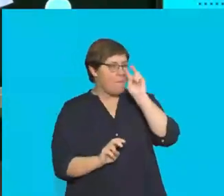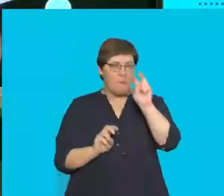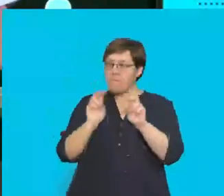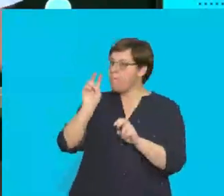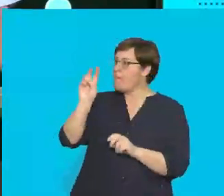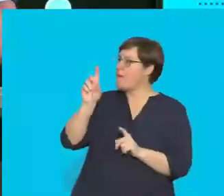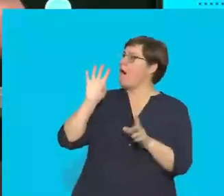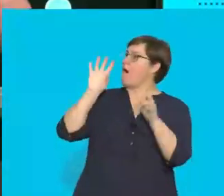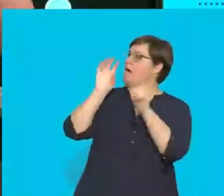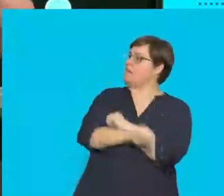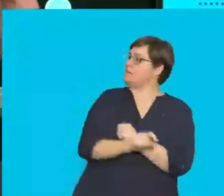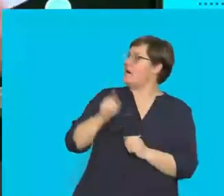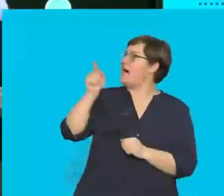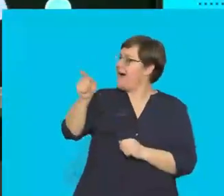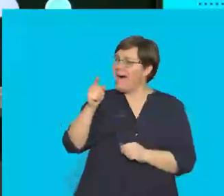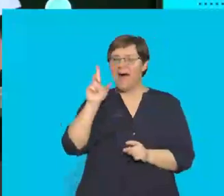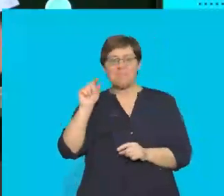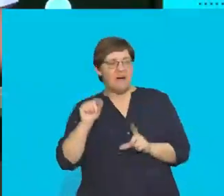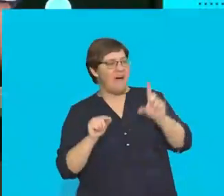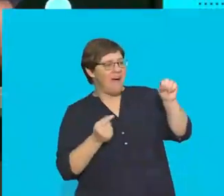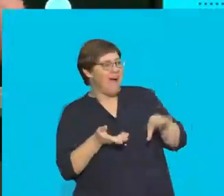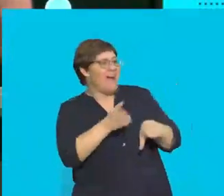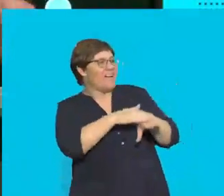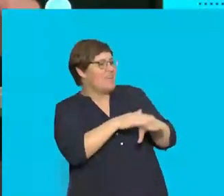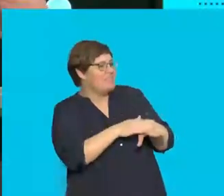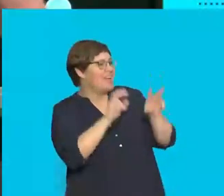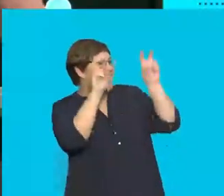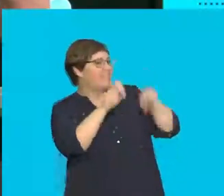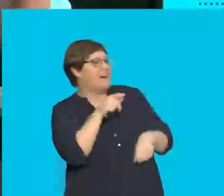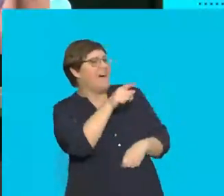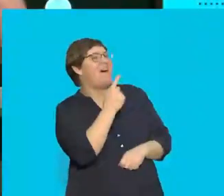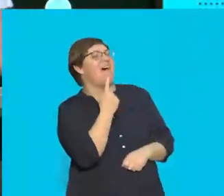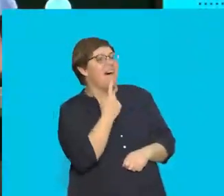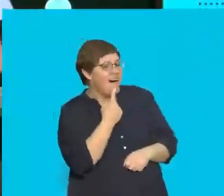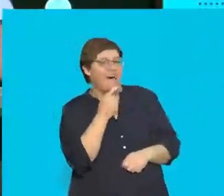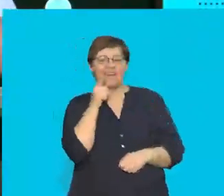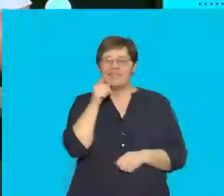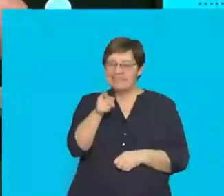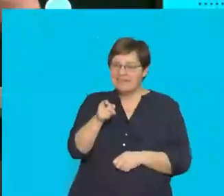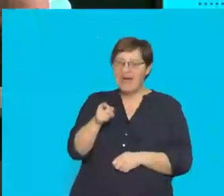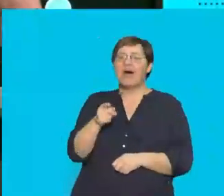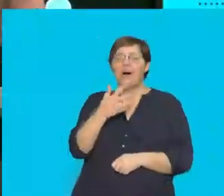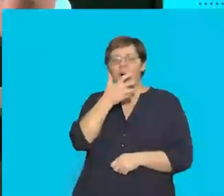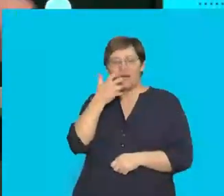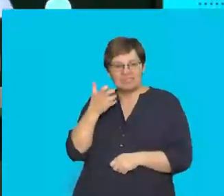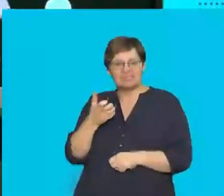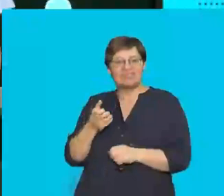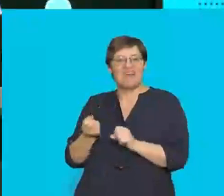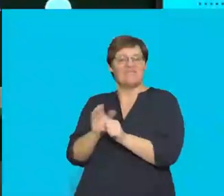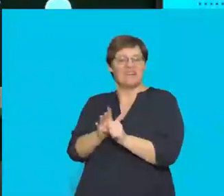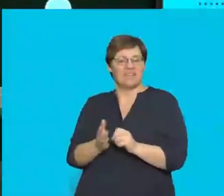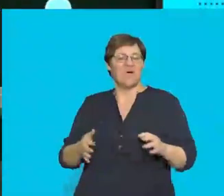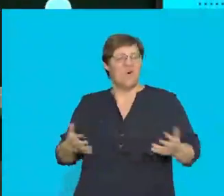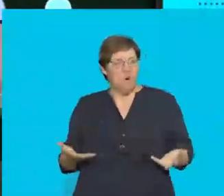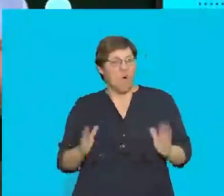principle of current electricity, or that's the principle of the heating effect, or that's the magnetic